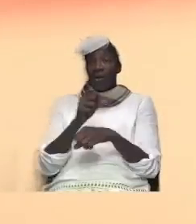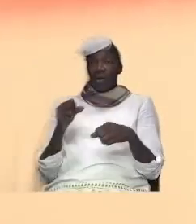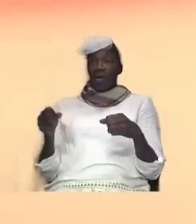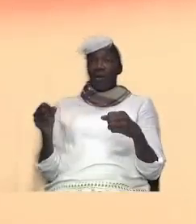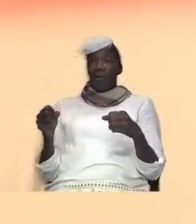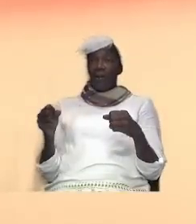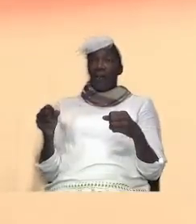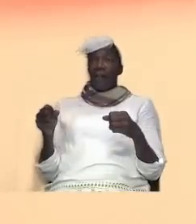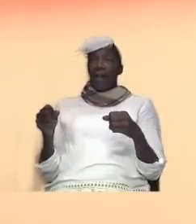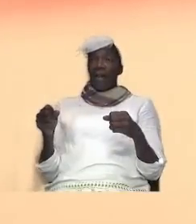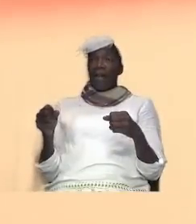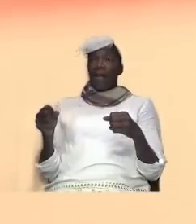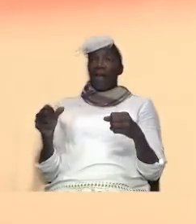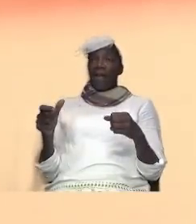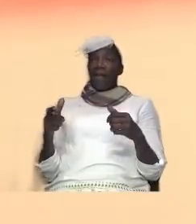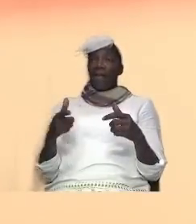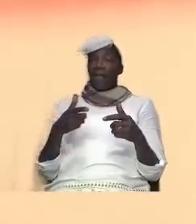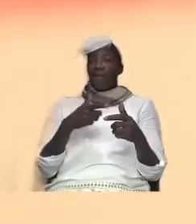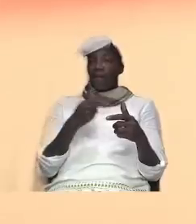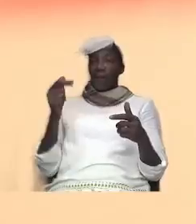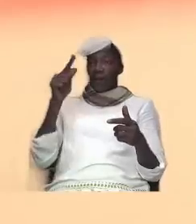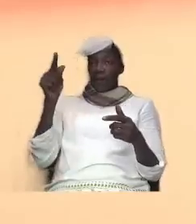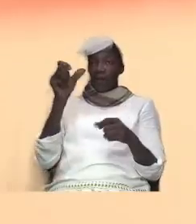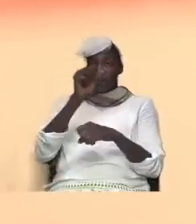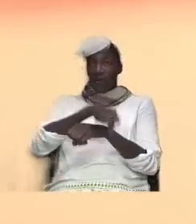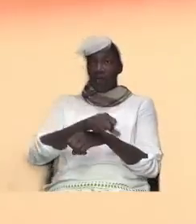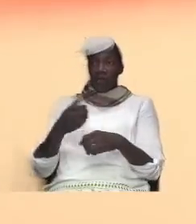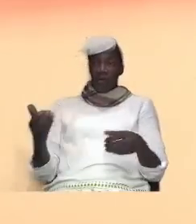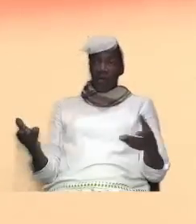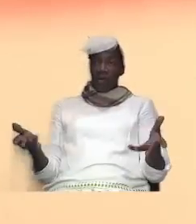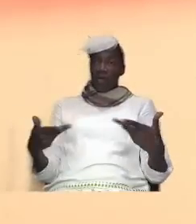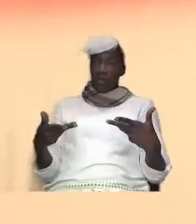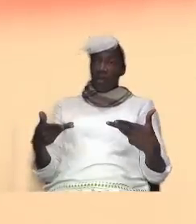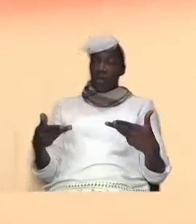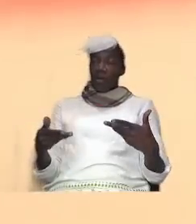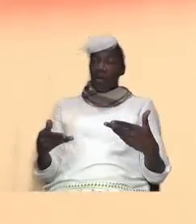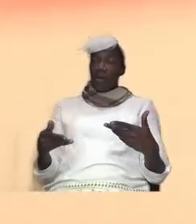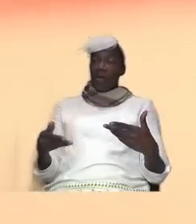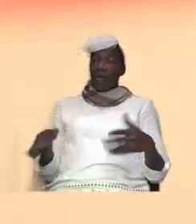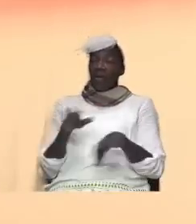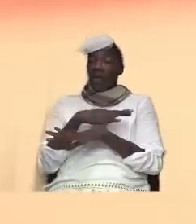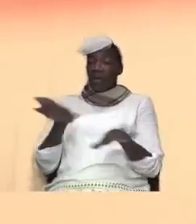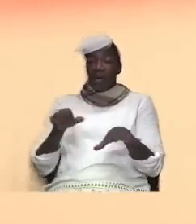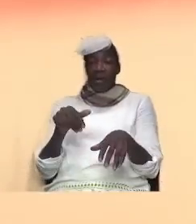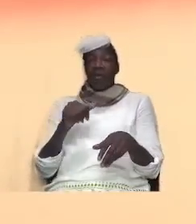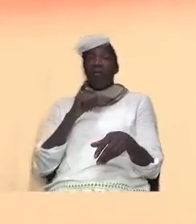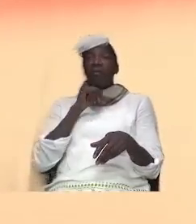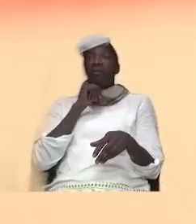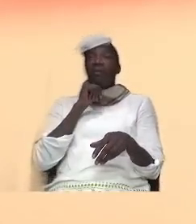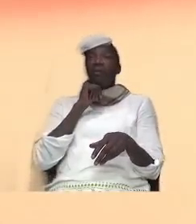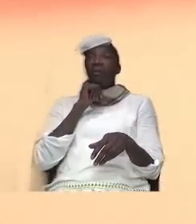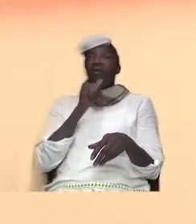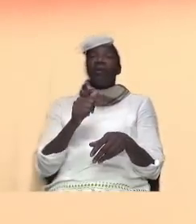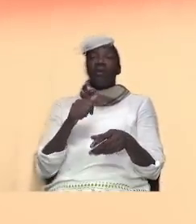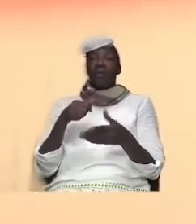beloved, because you work there and they're underpaying you, you